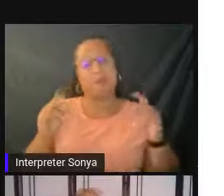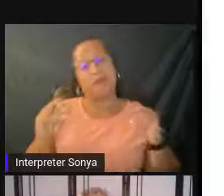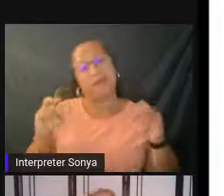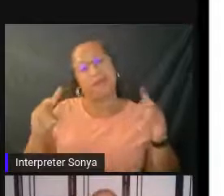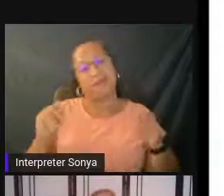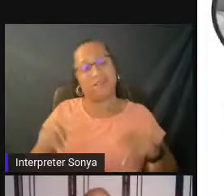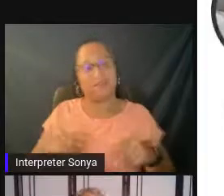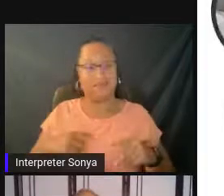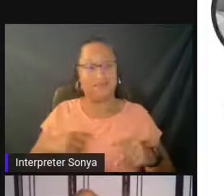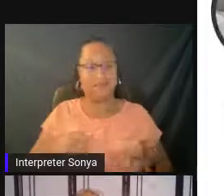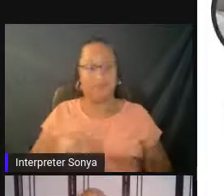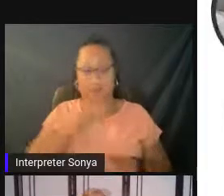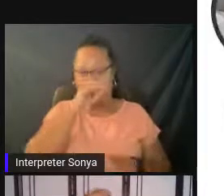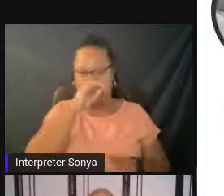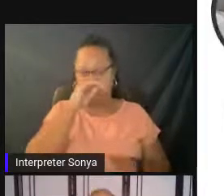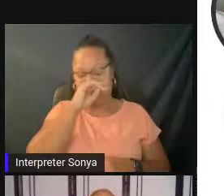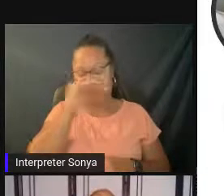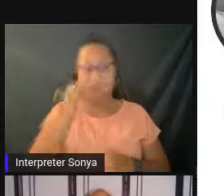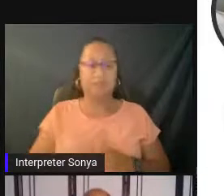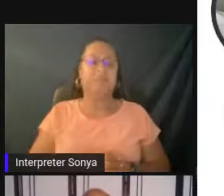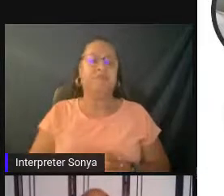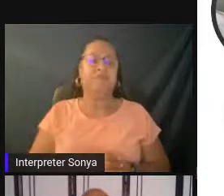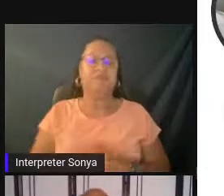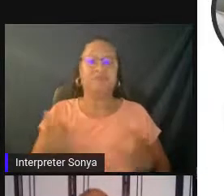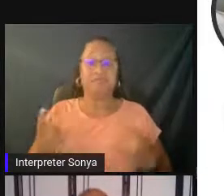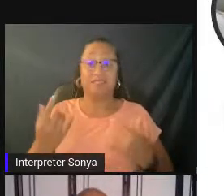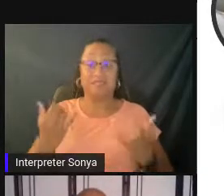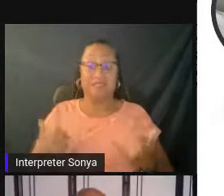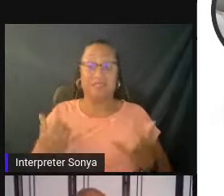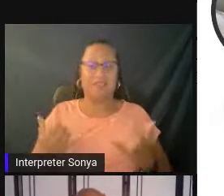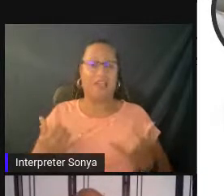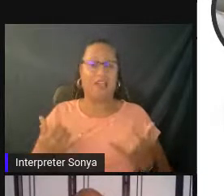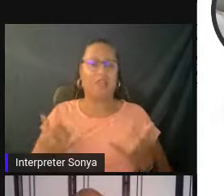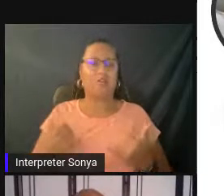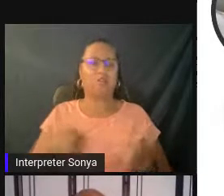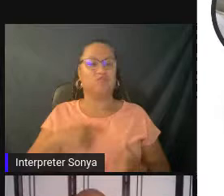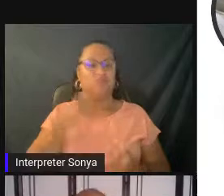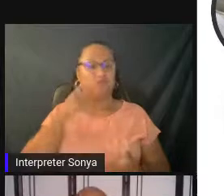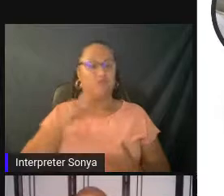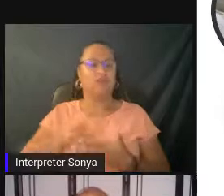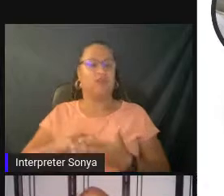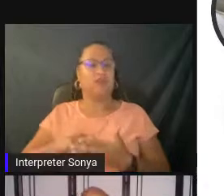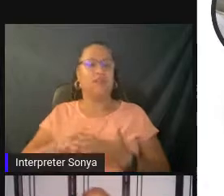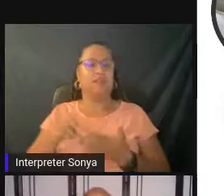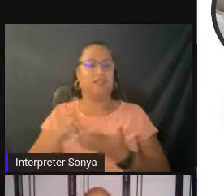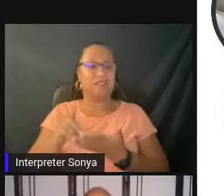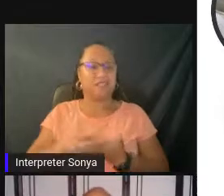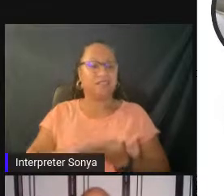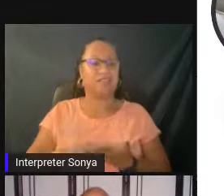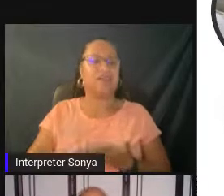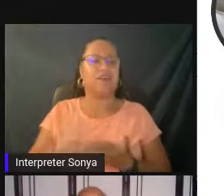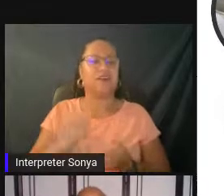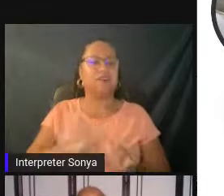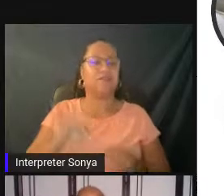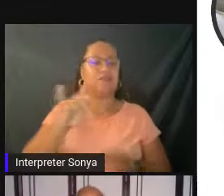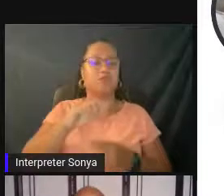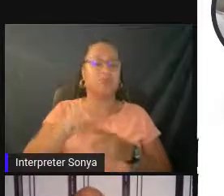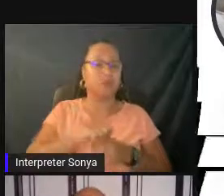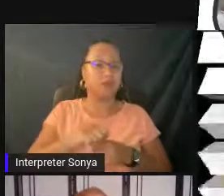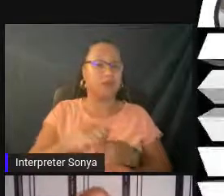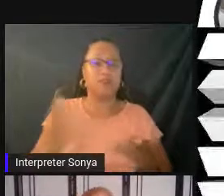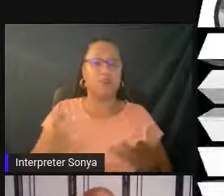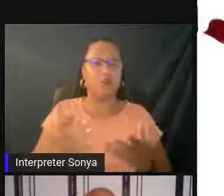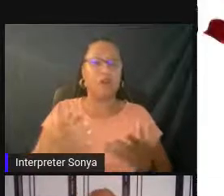Okay. So here we go. At this time of service, we recognize the divine spiritual practice